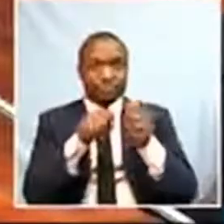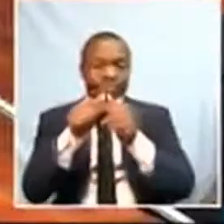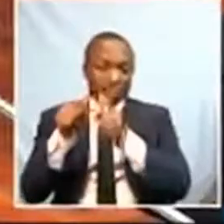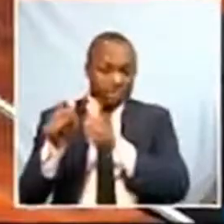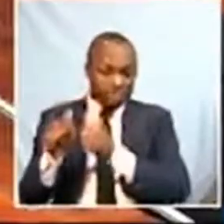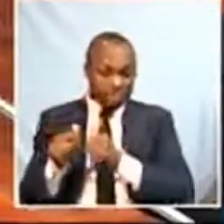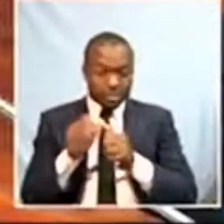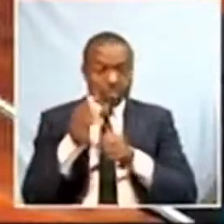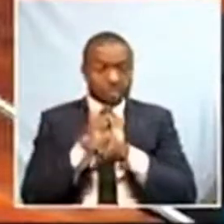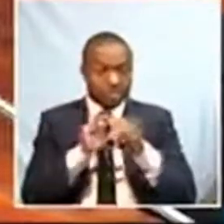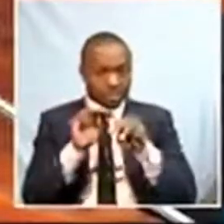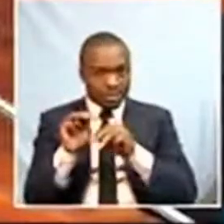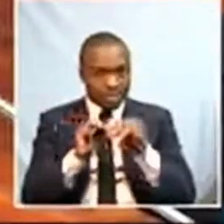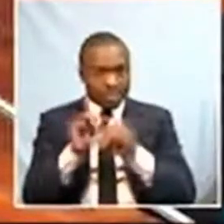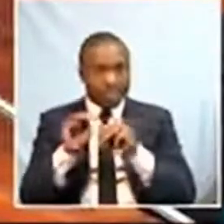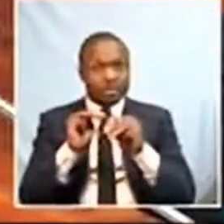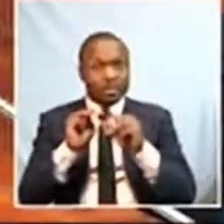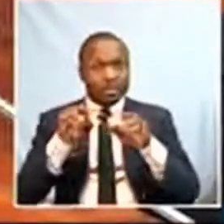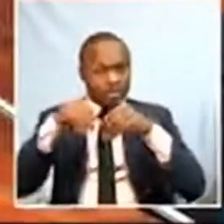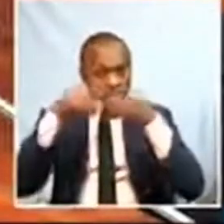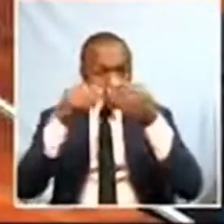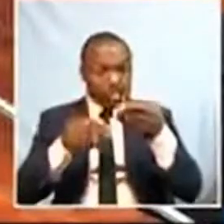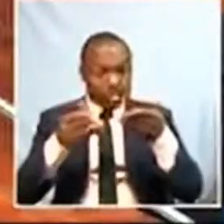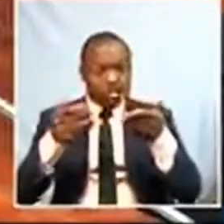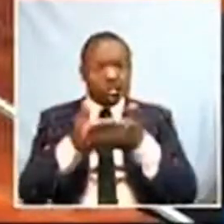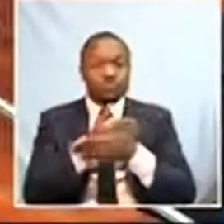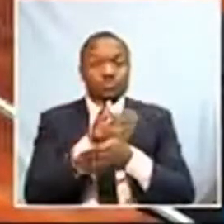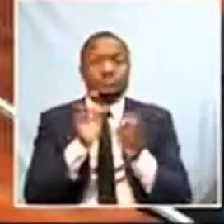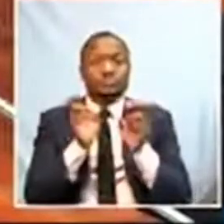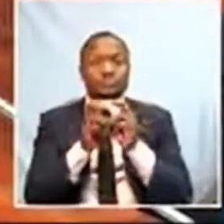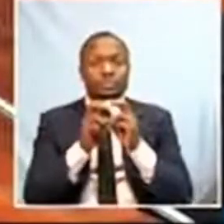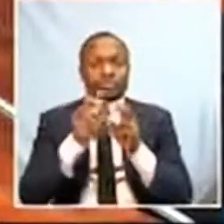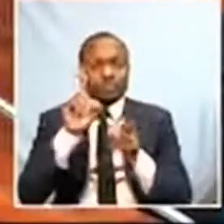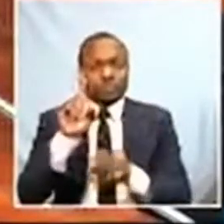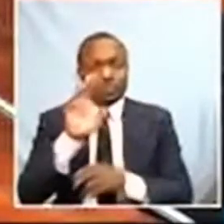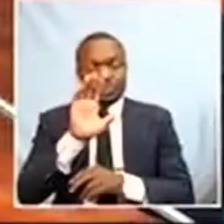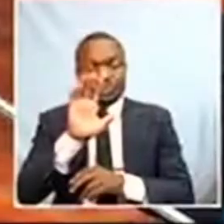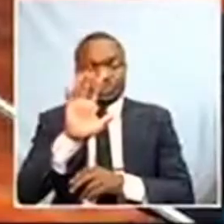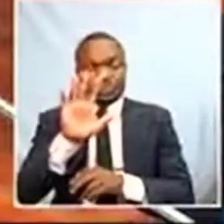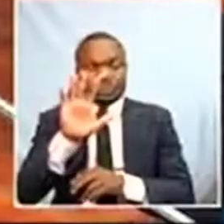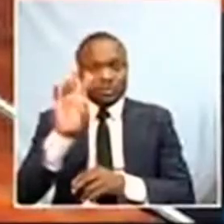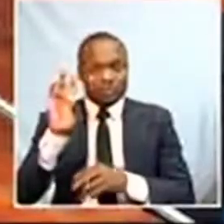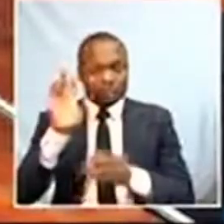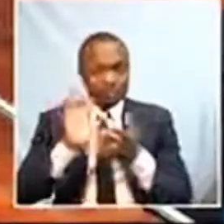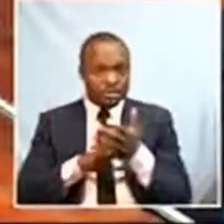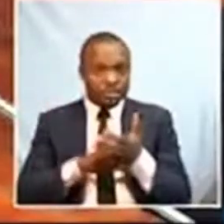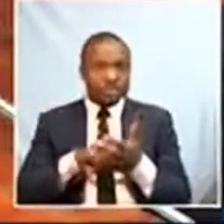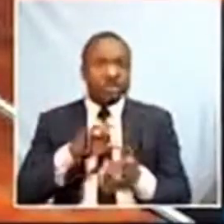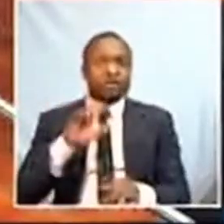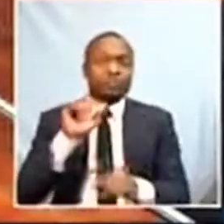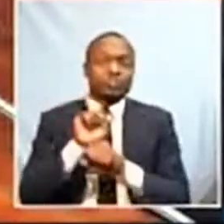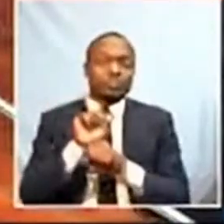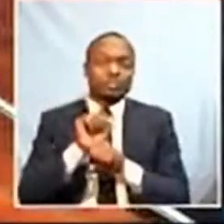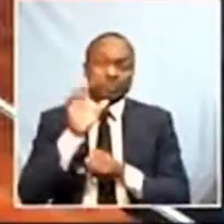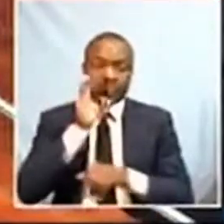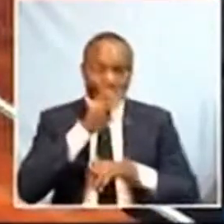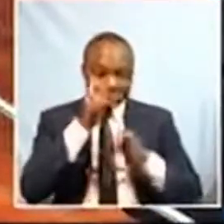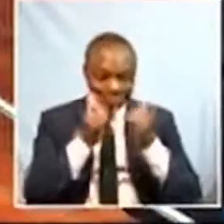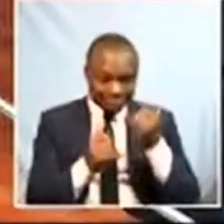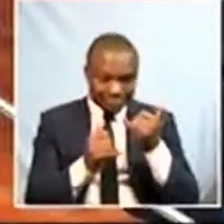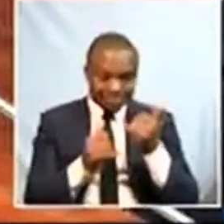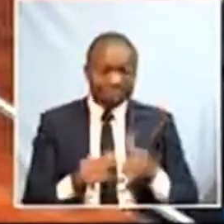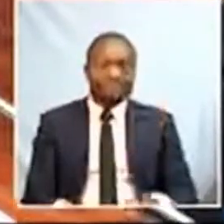taken: management procured a new contract at the sum of 157,000 and works have since been